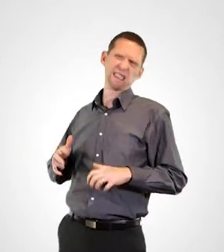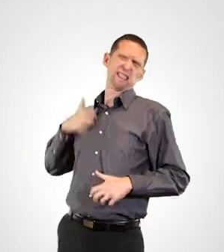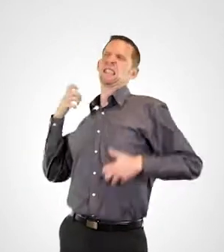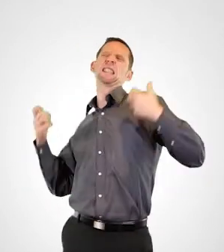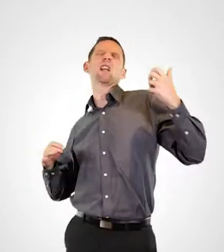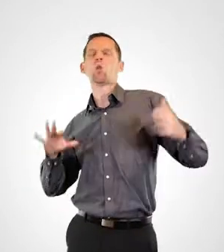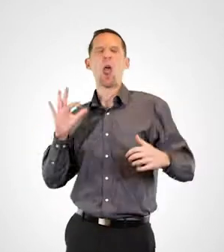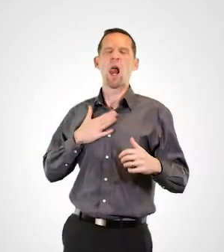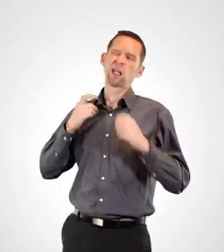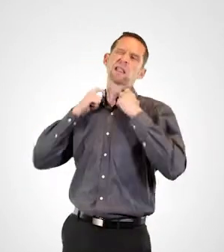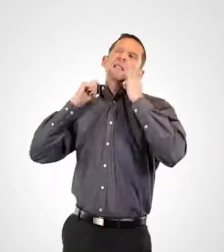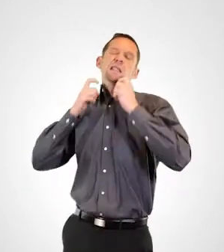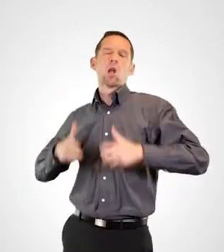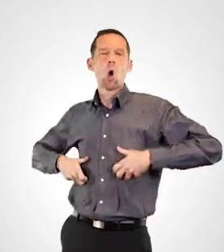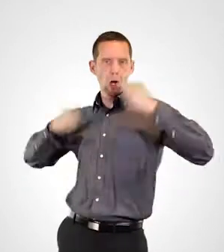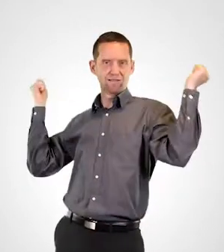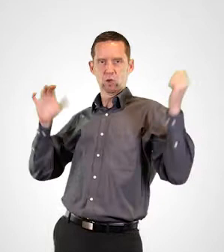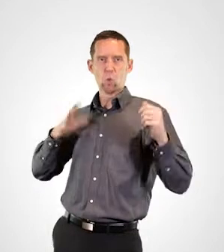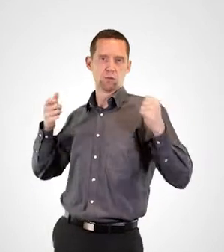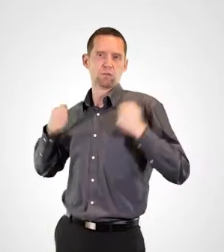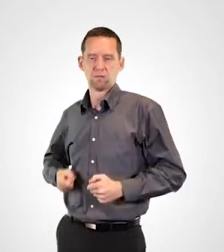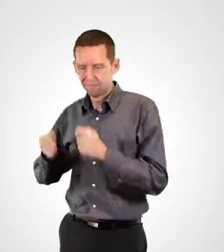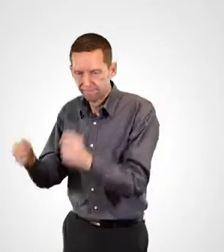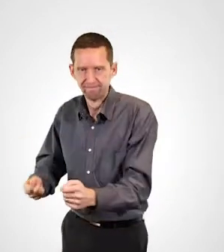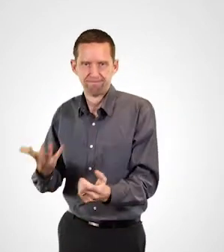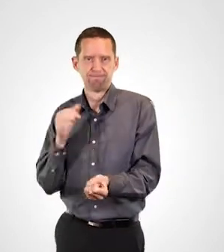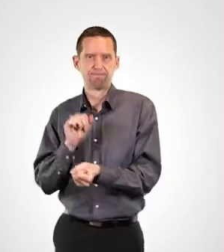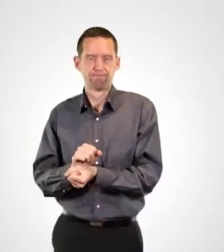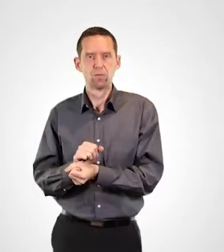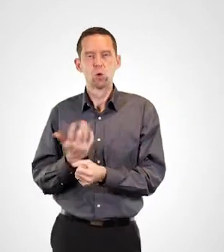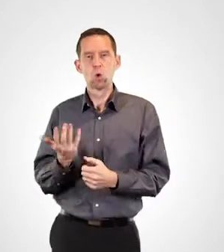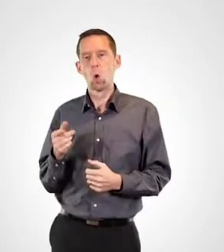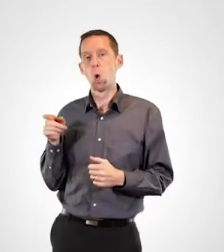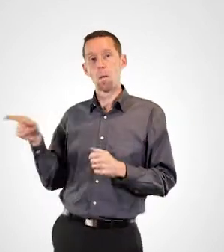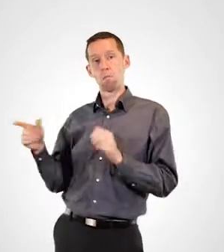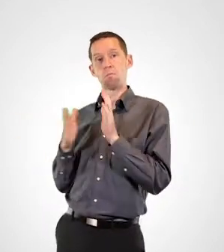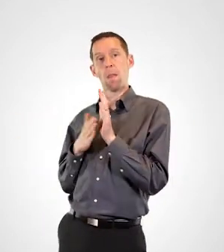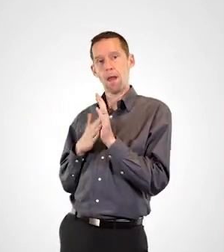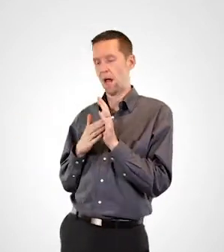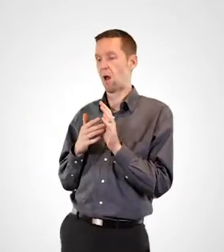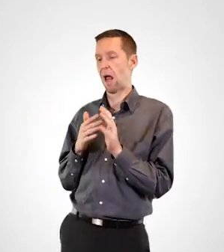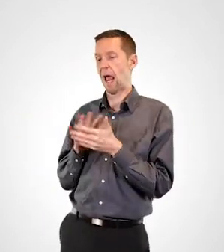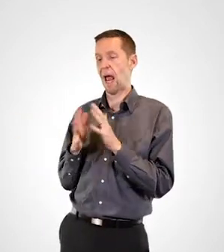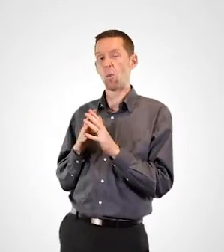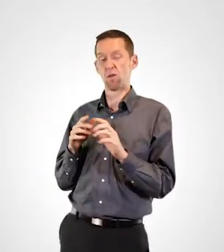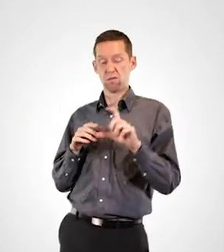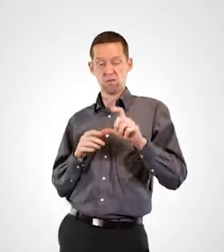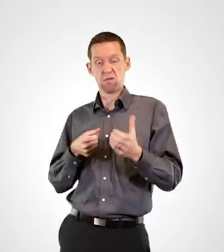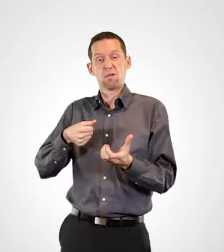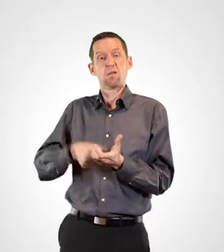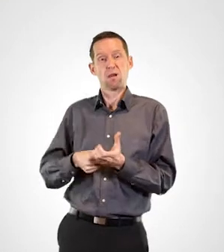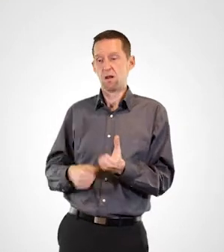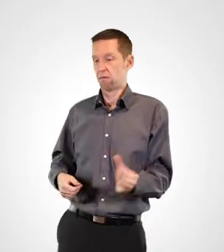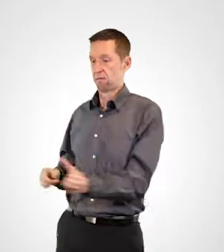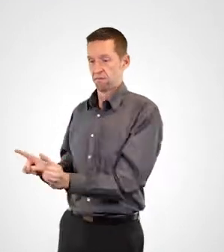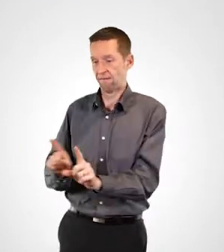just didn't like that color or didn't like that clothes or something. So the mom ended up trying to get the sample by carrying the